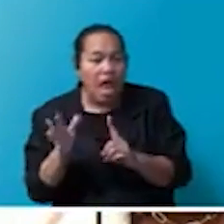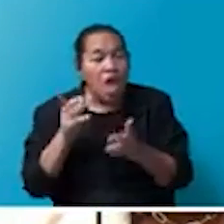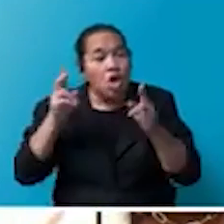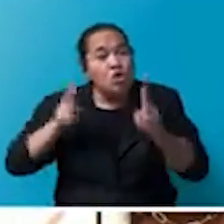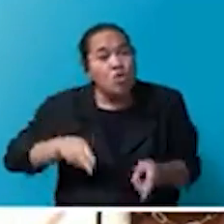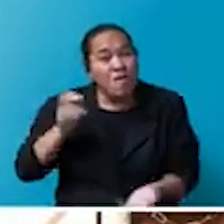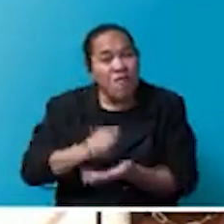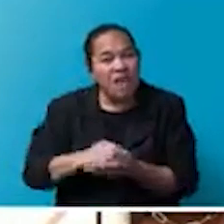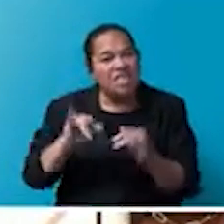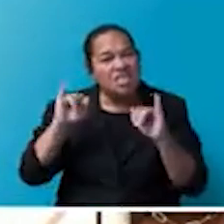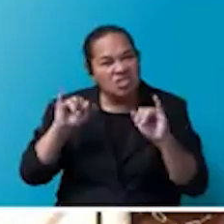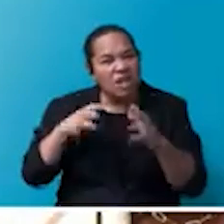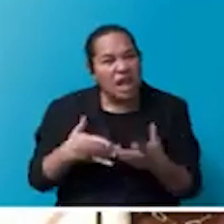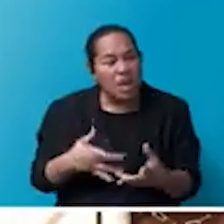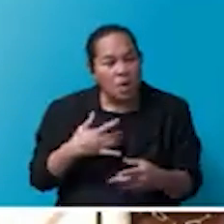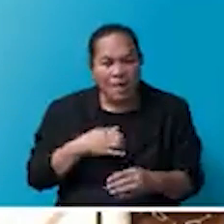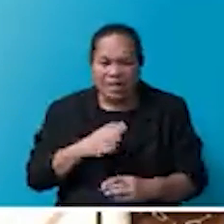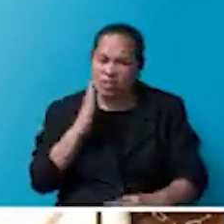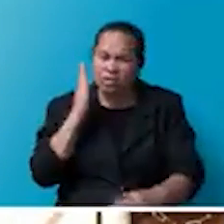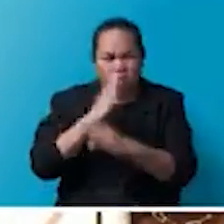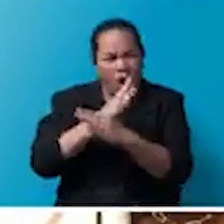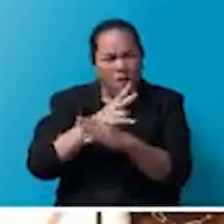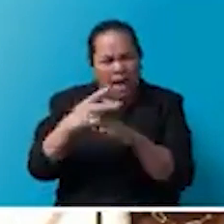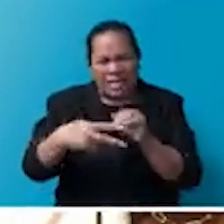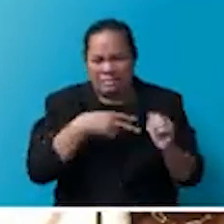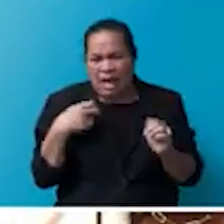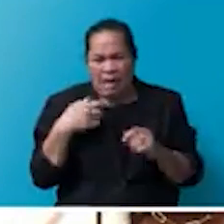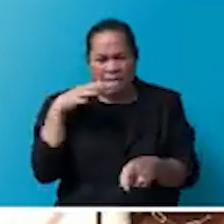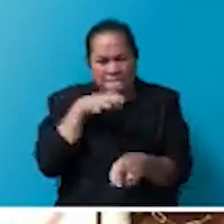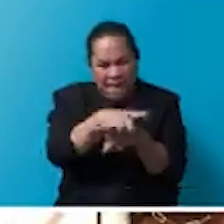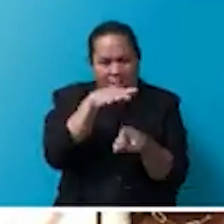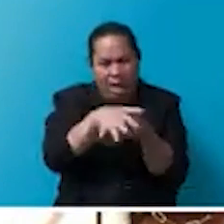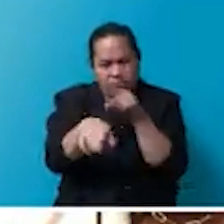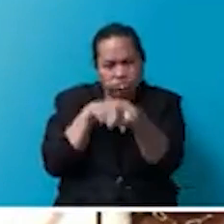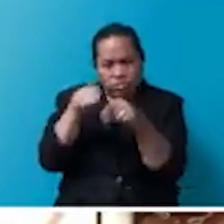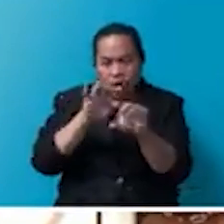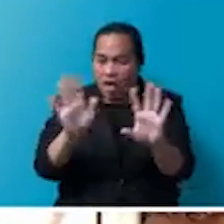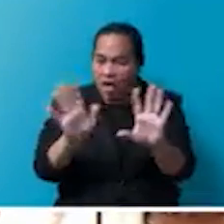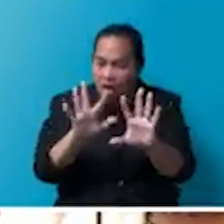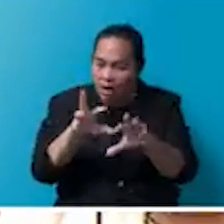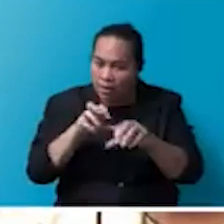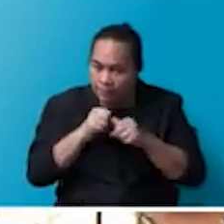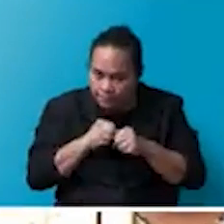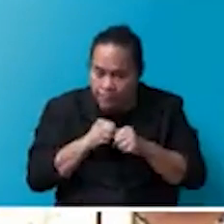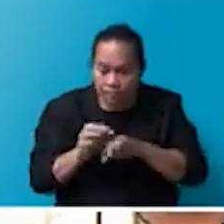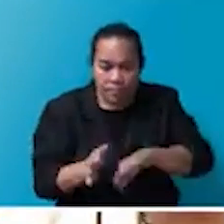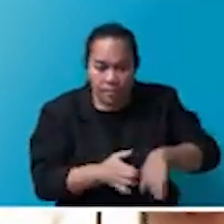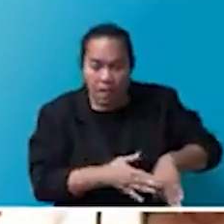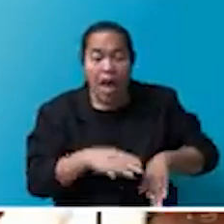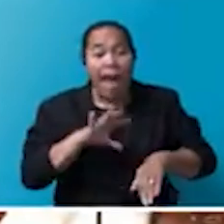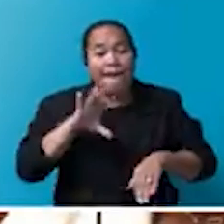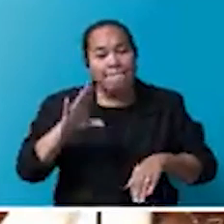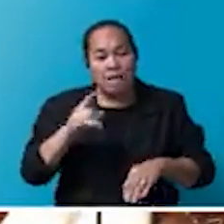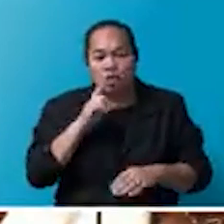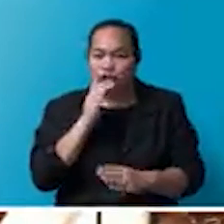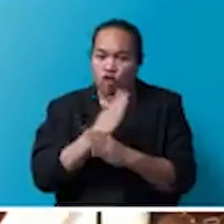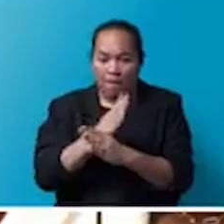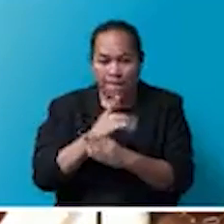We must break the stigma, empower communities with accurate information, and stop discrimination